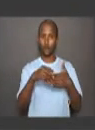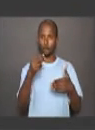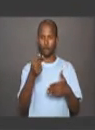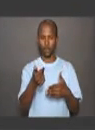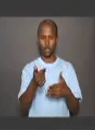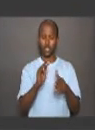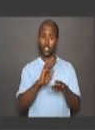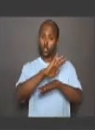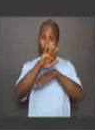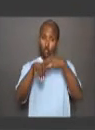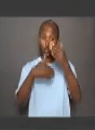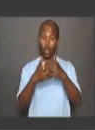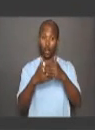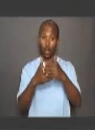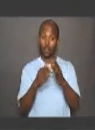16,000 birr.